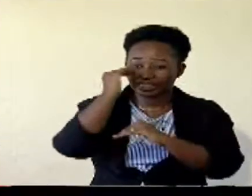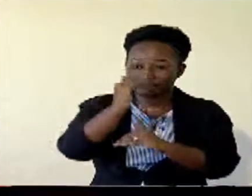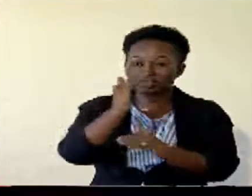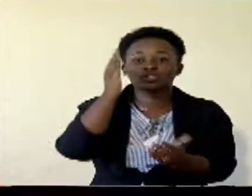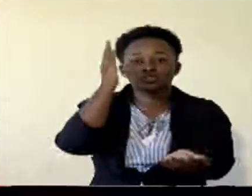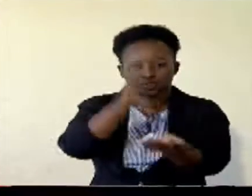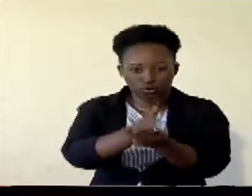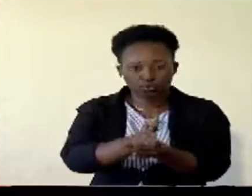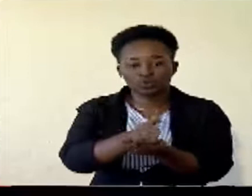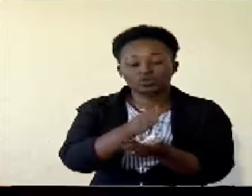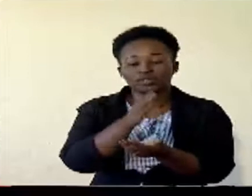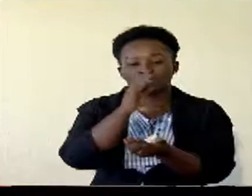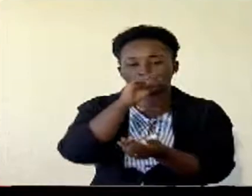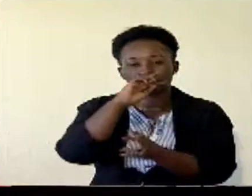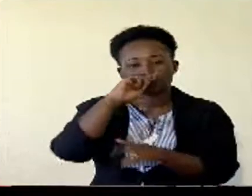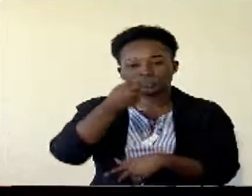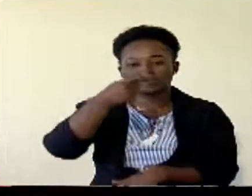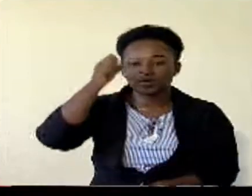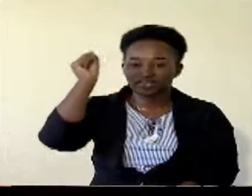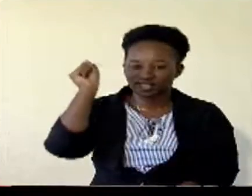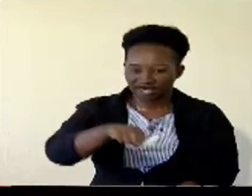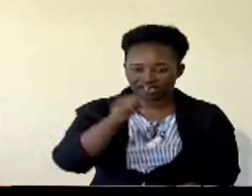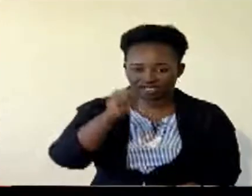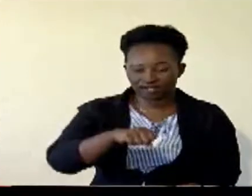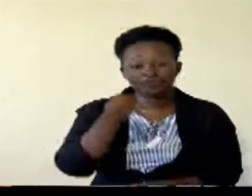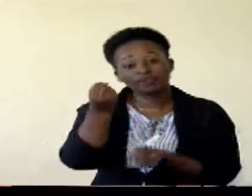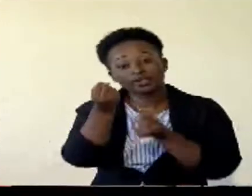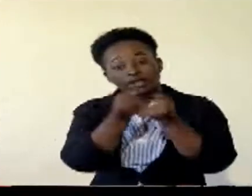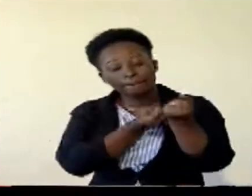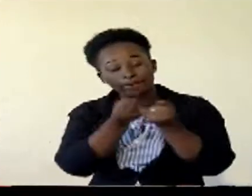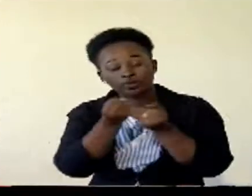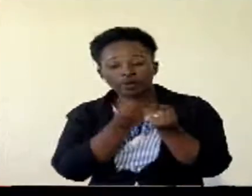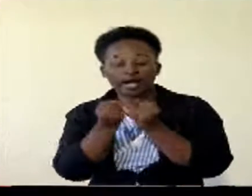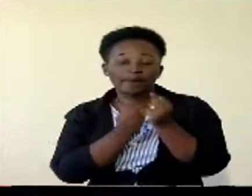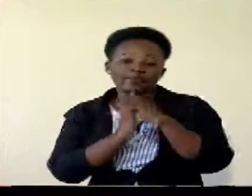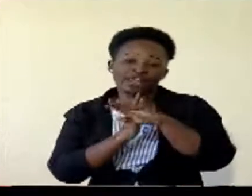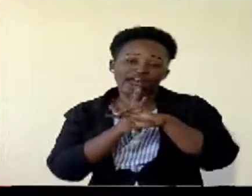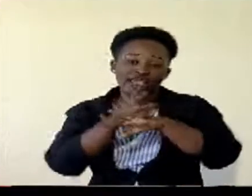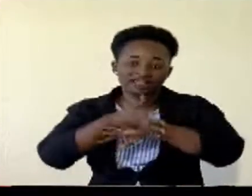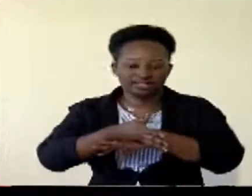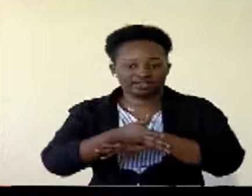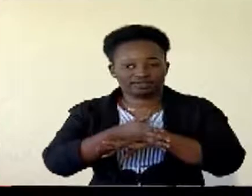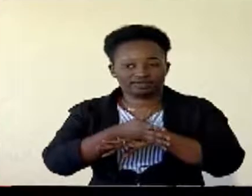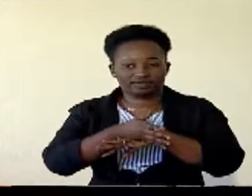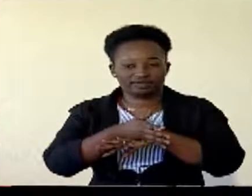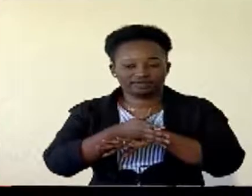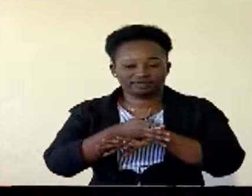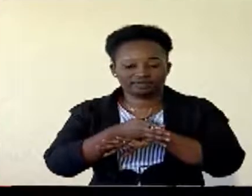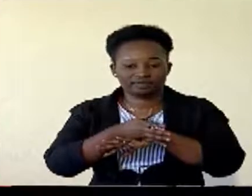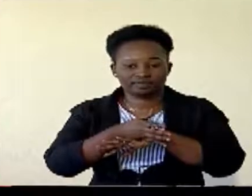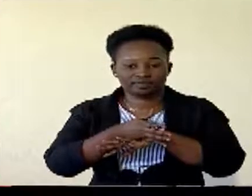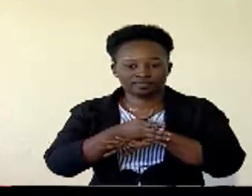your answer is going to be yes. The car has exceeded